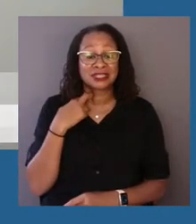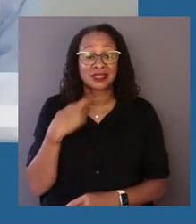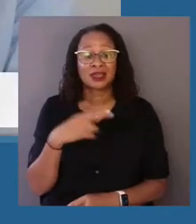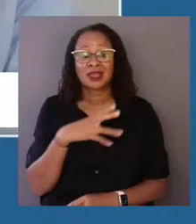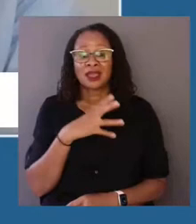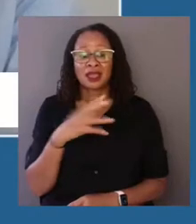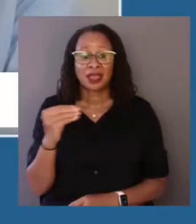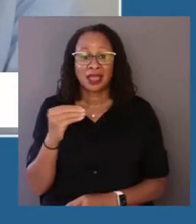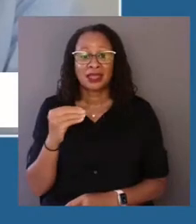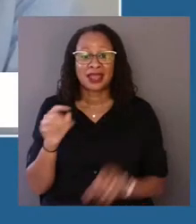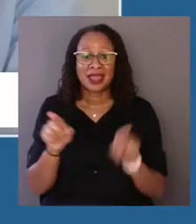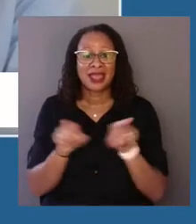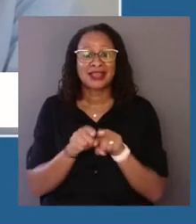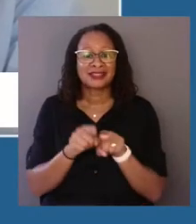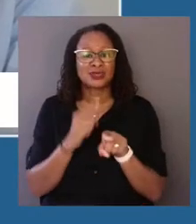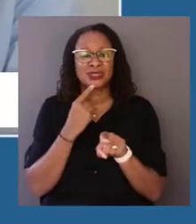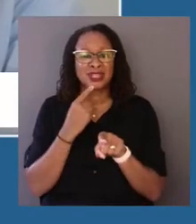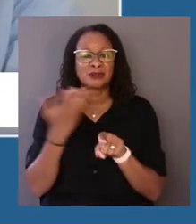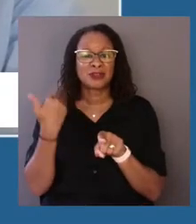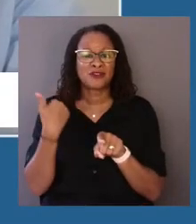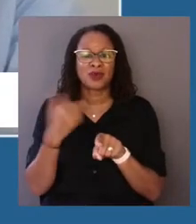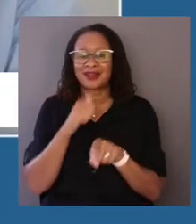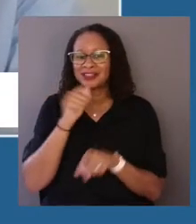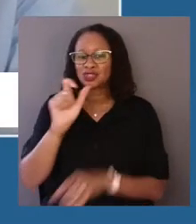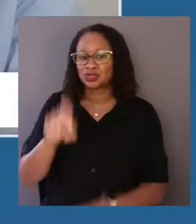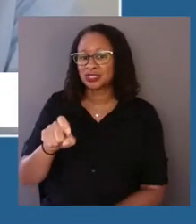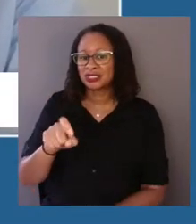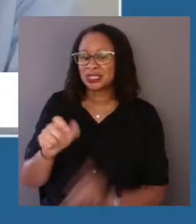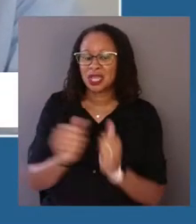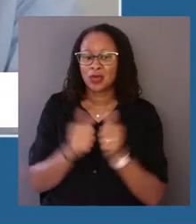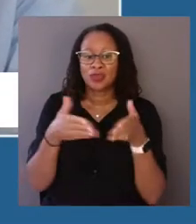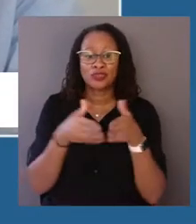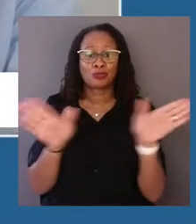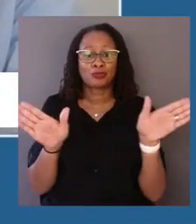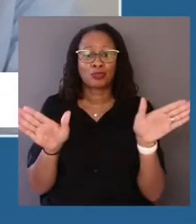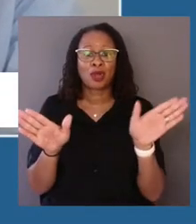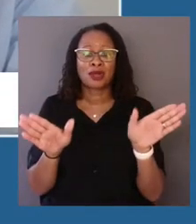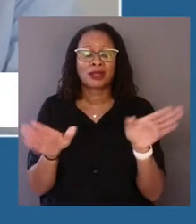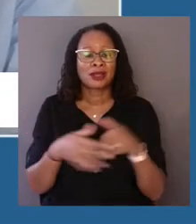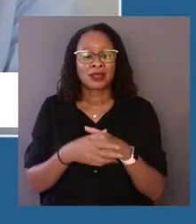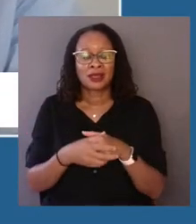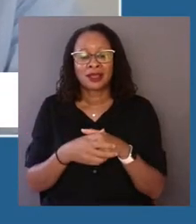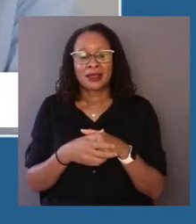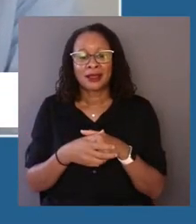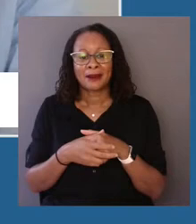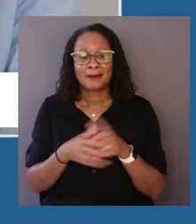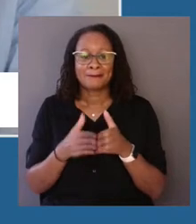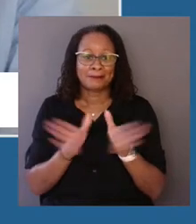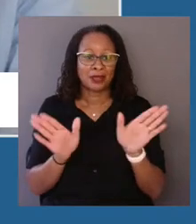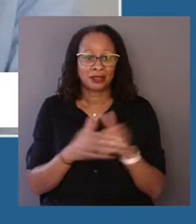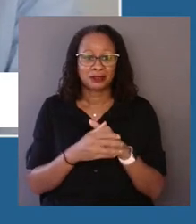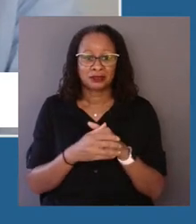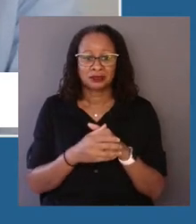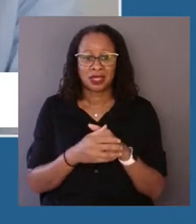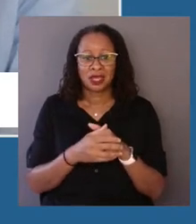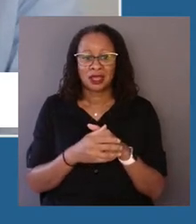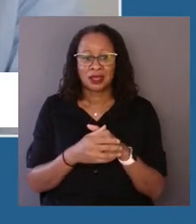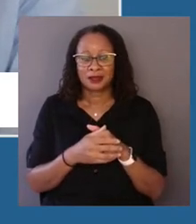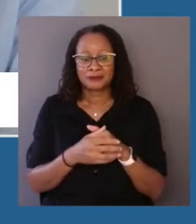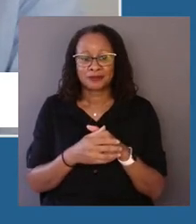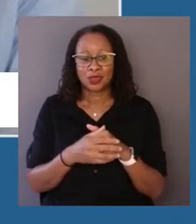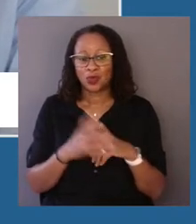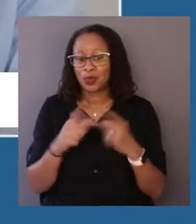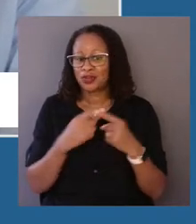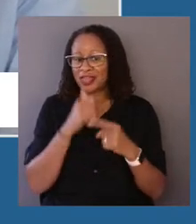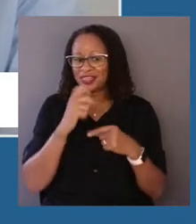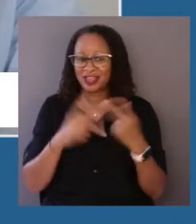you were highlighting earlier, uncertainty with the broader public. We're not really wired very well as a species to